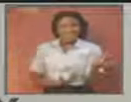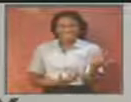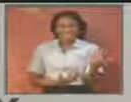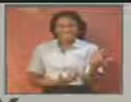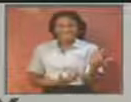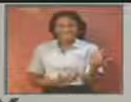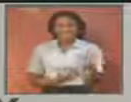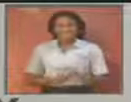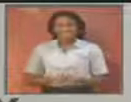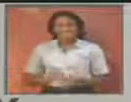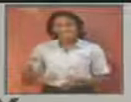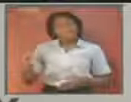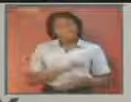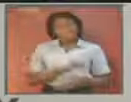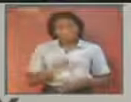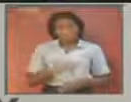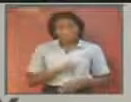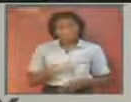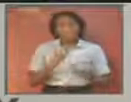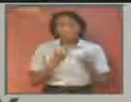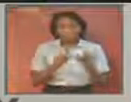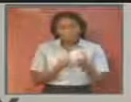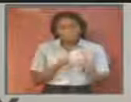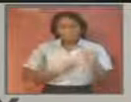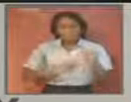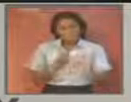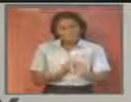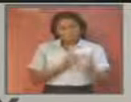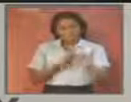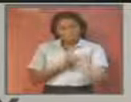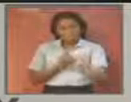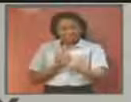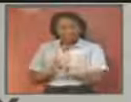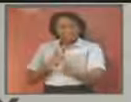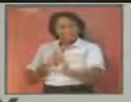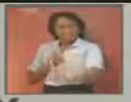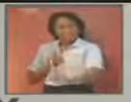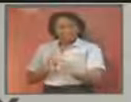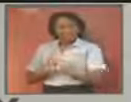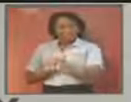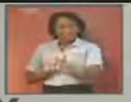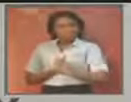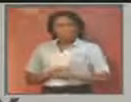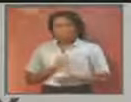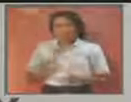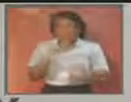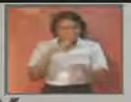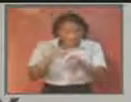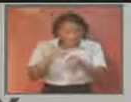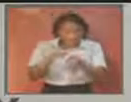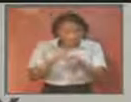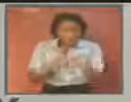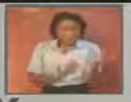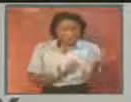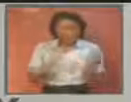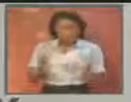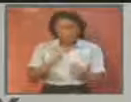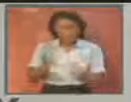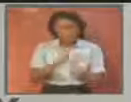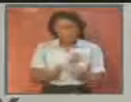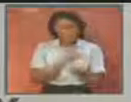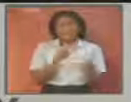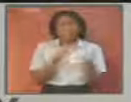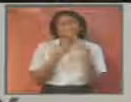well enable us to maintain social distancing at our centers. In closing, I wish to